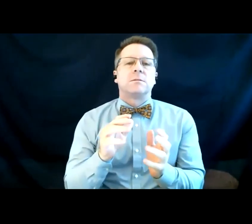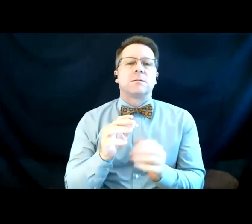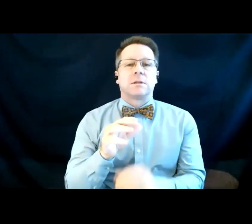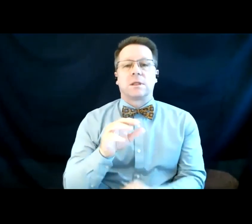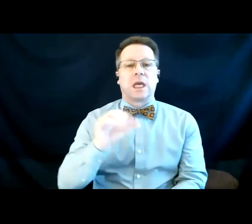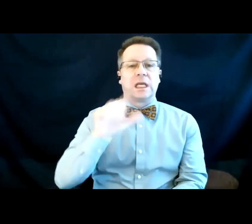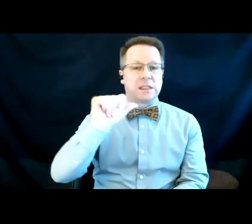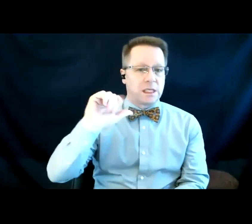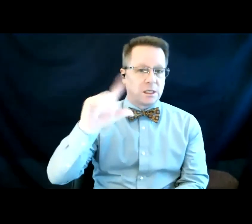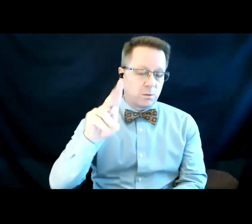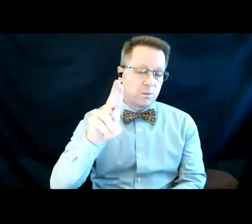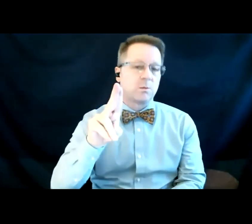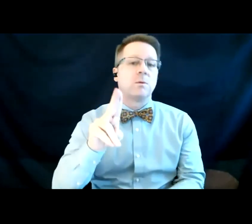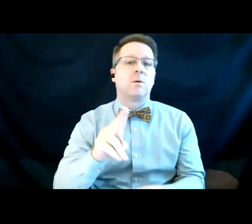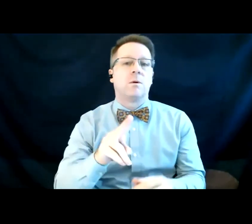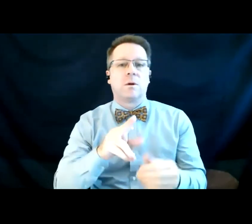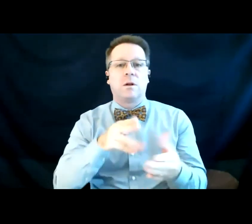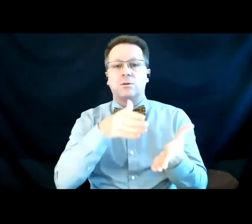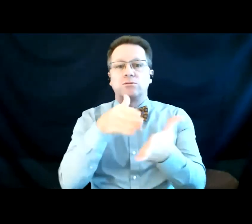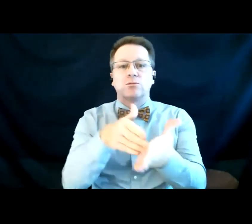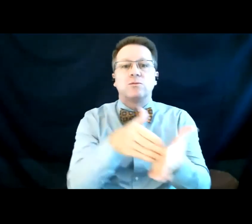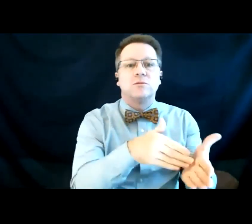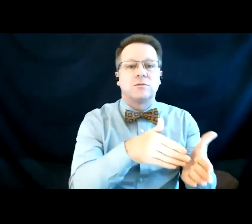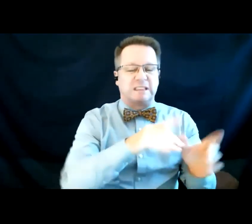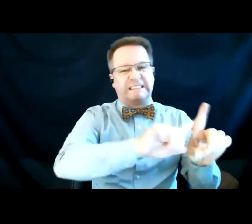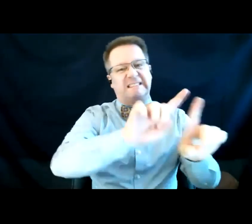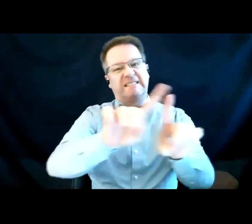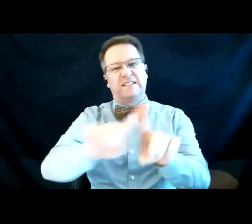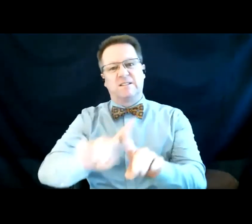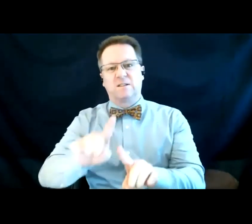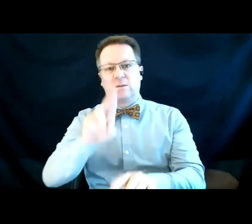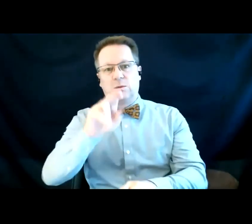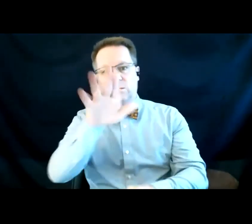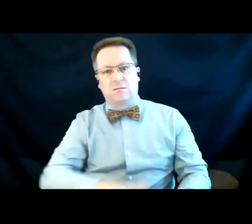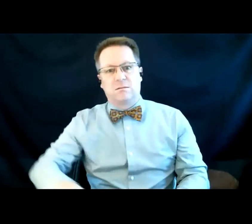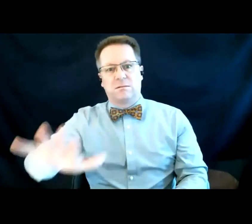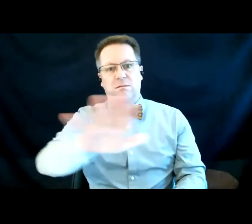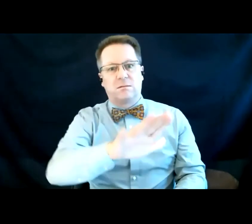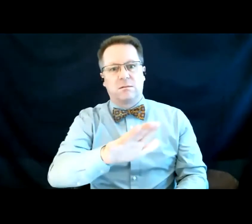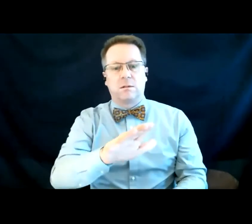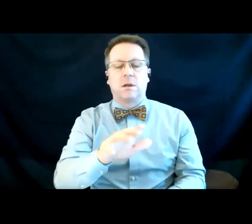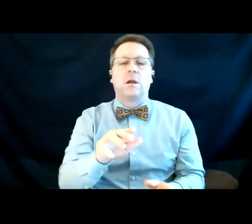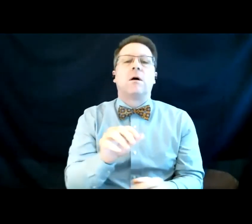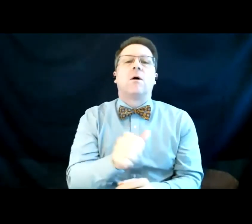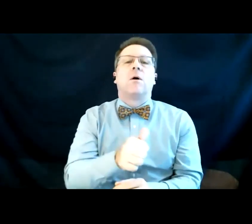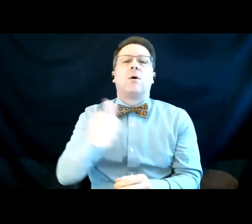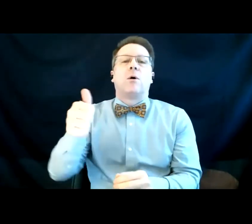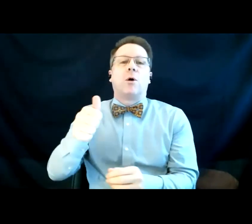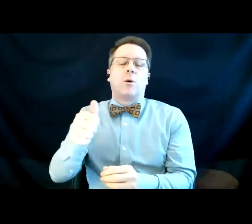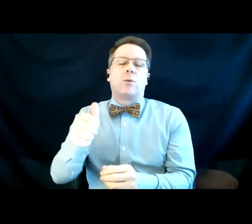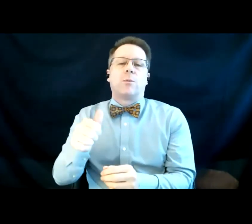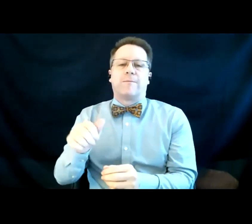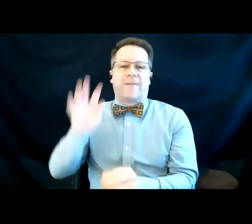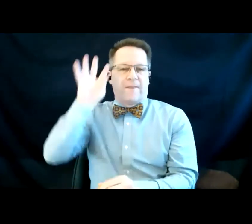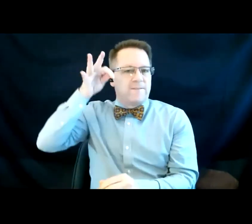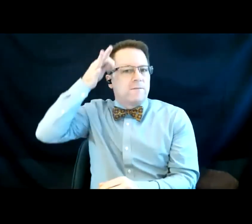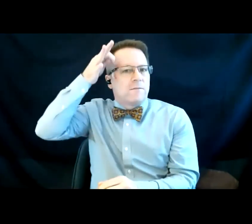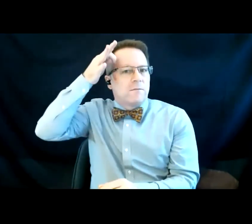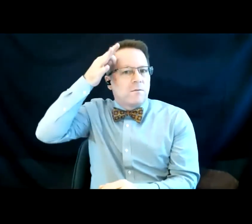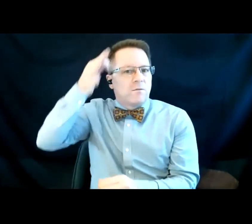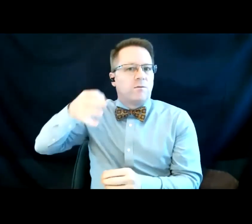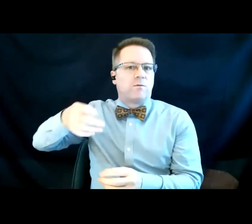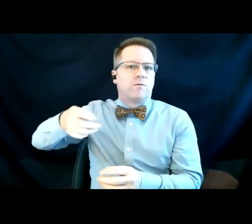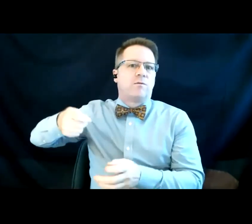that we're following and that we're fighting for around the country, and some other key litigation in the lower federal courts and possibly